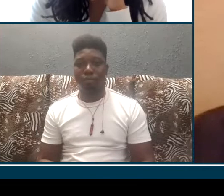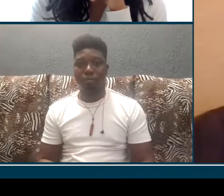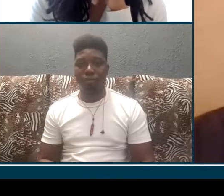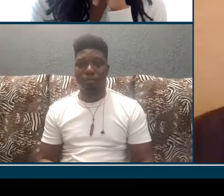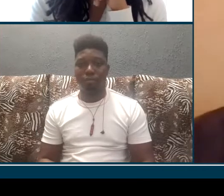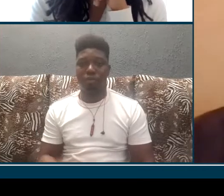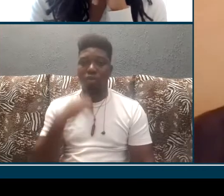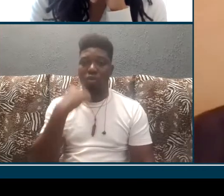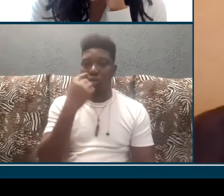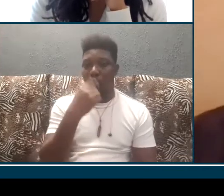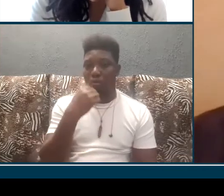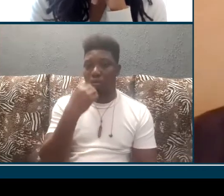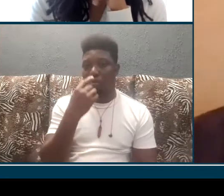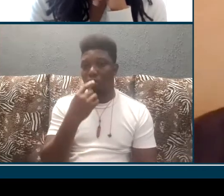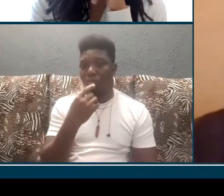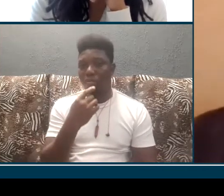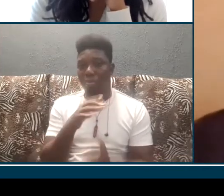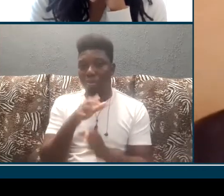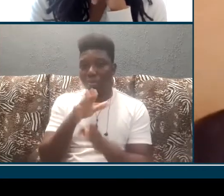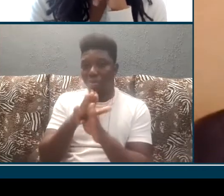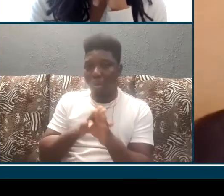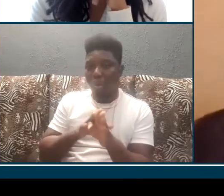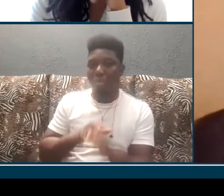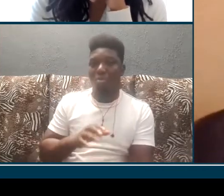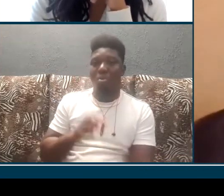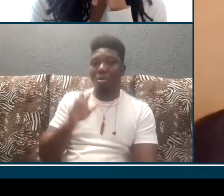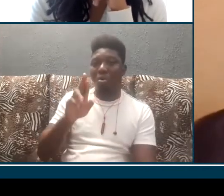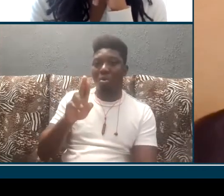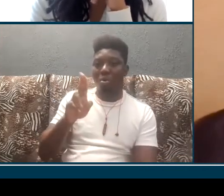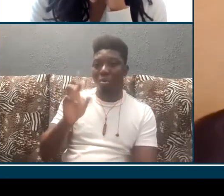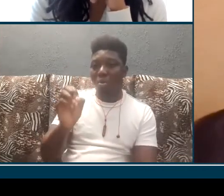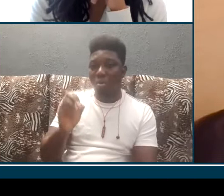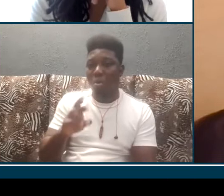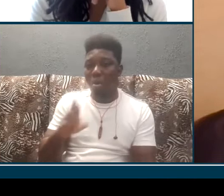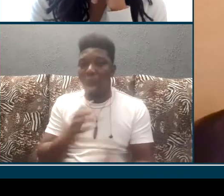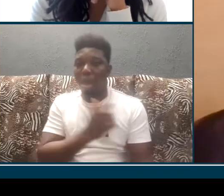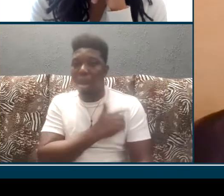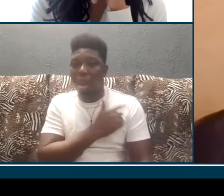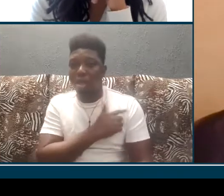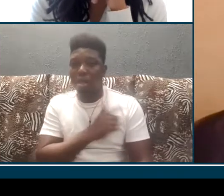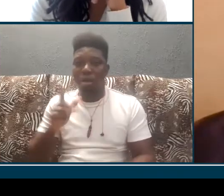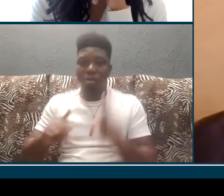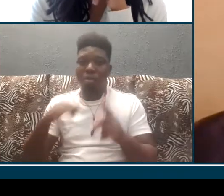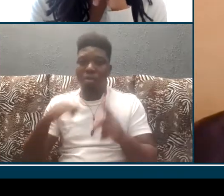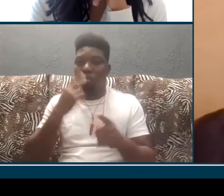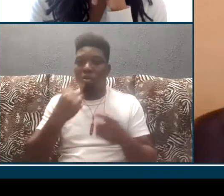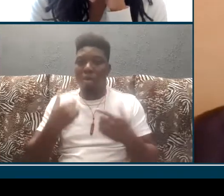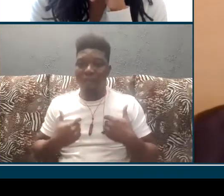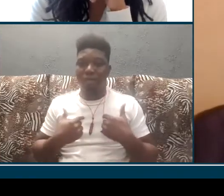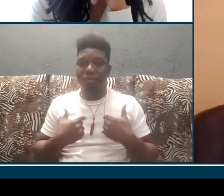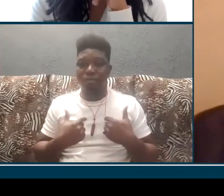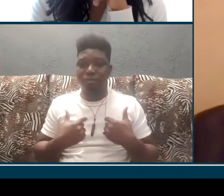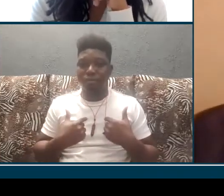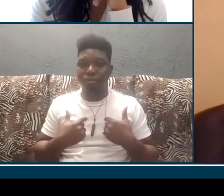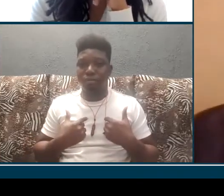or lazy. A lot of these labels actually apply to people who have mental health issues